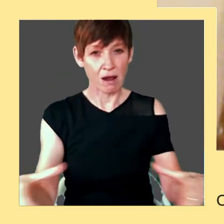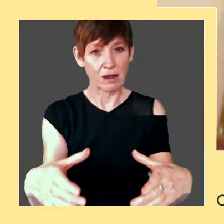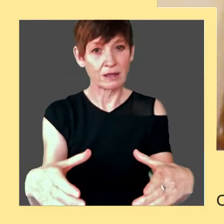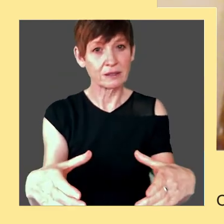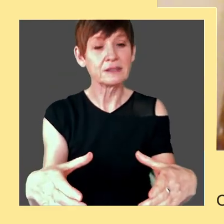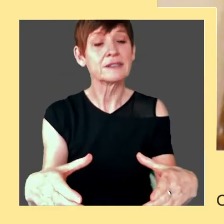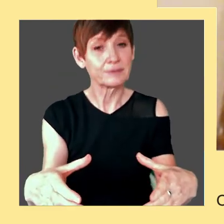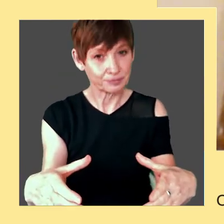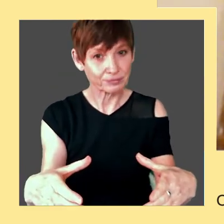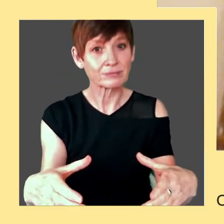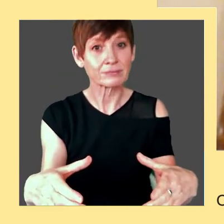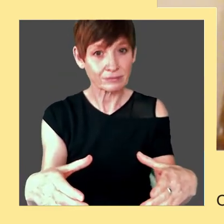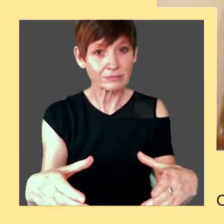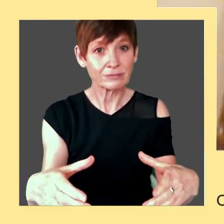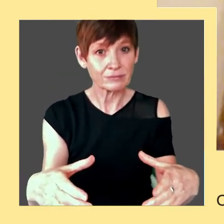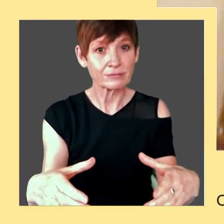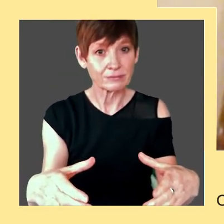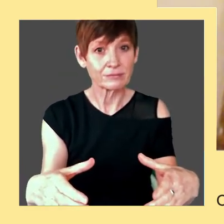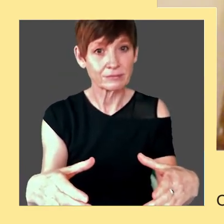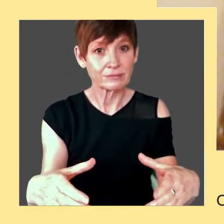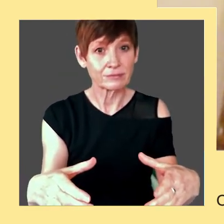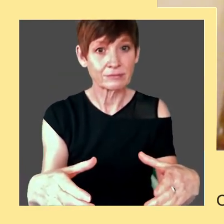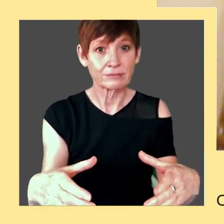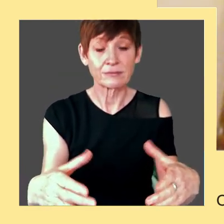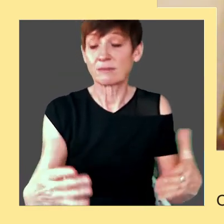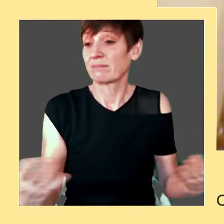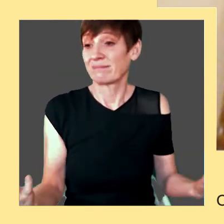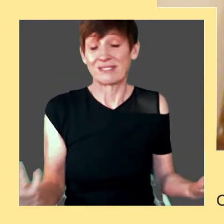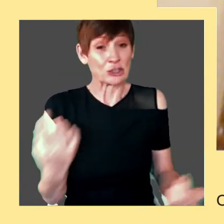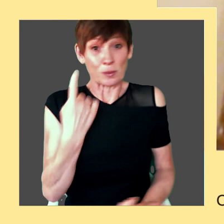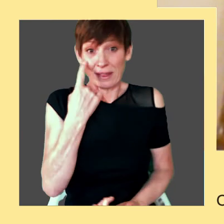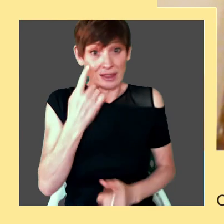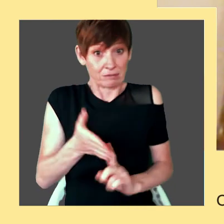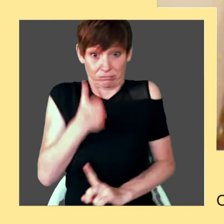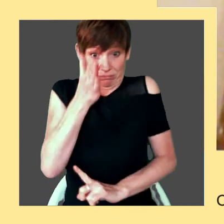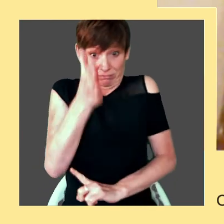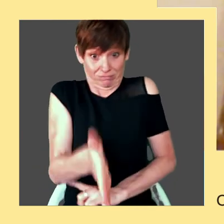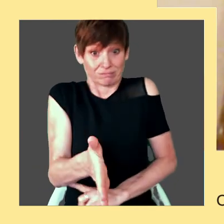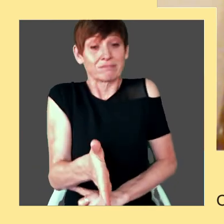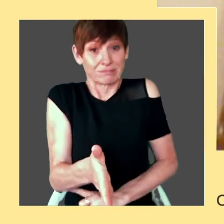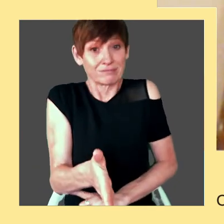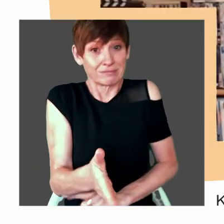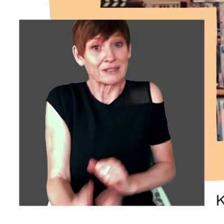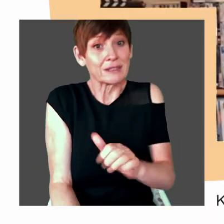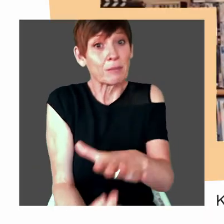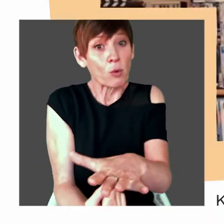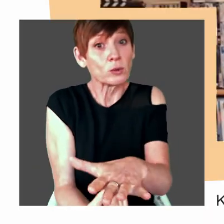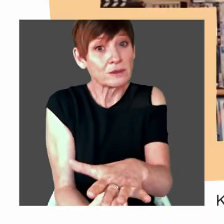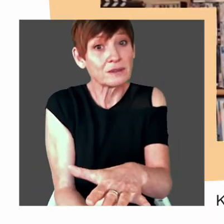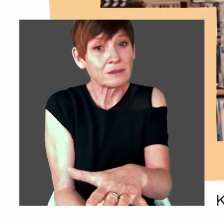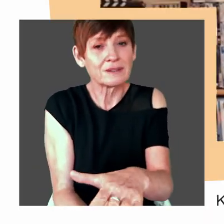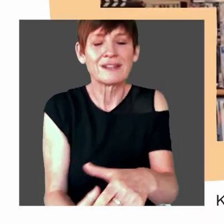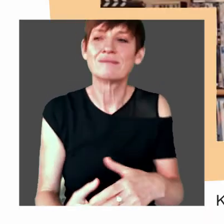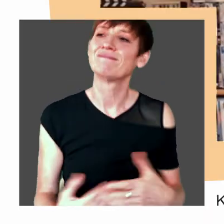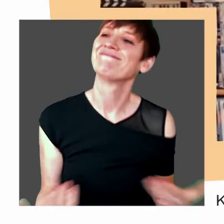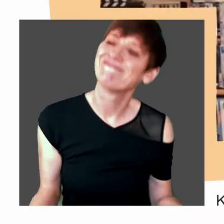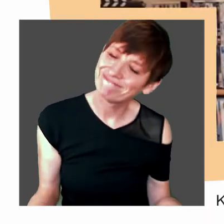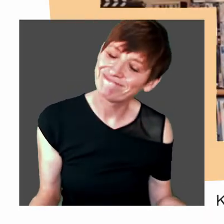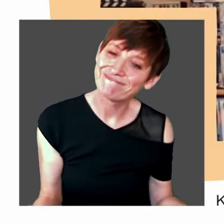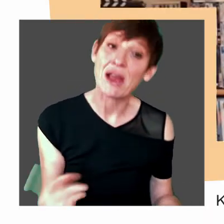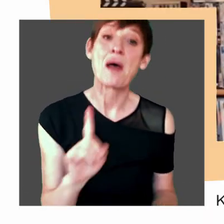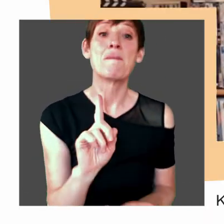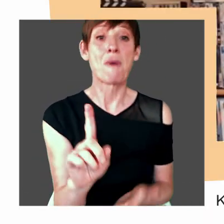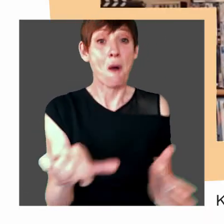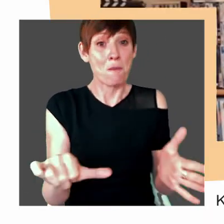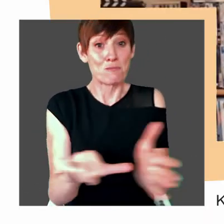them is just being there, just attending to the things. Of course, there's a real